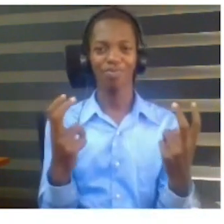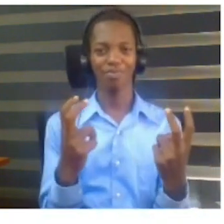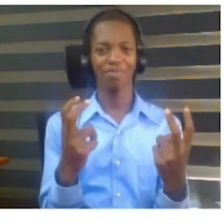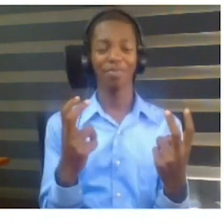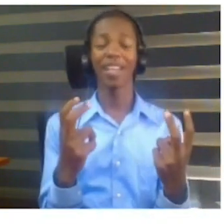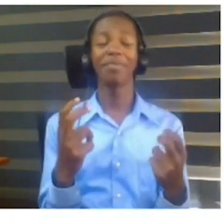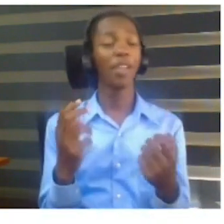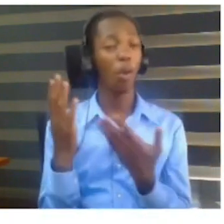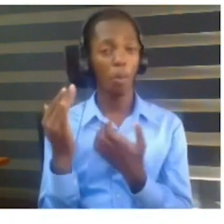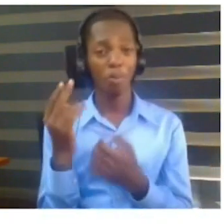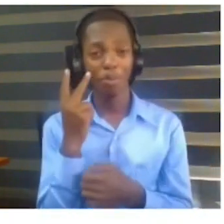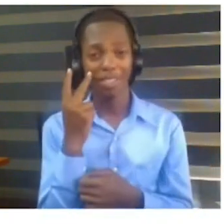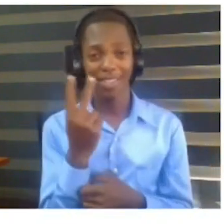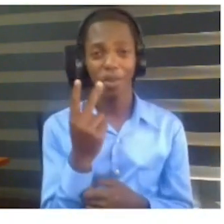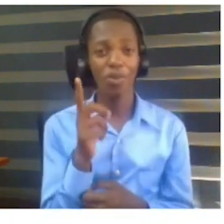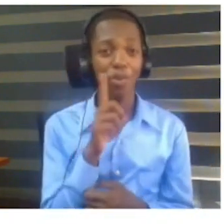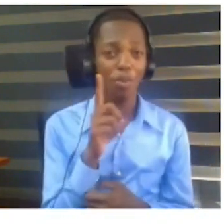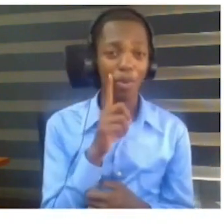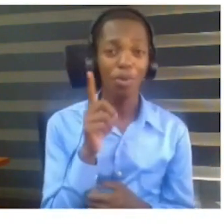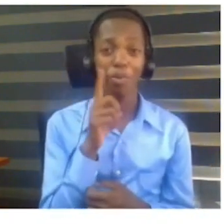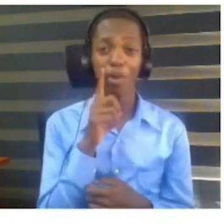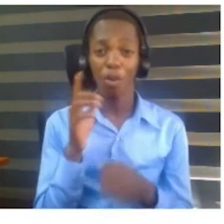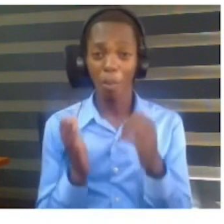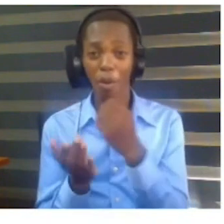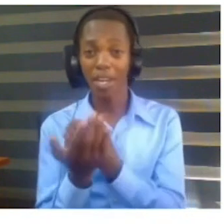tomorrow. We have another session tomorrow morning for 2.5